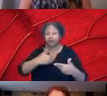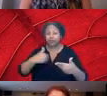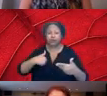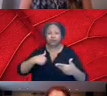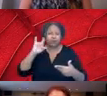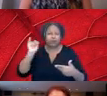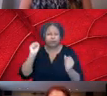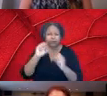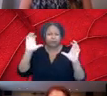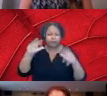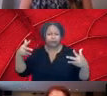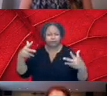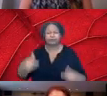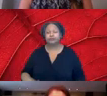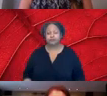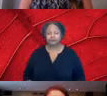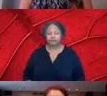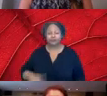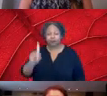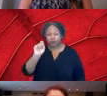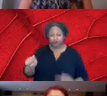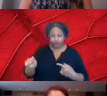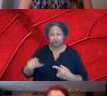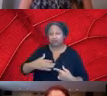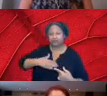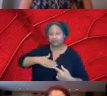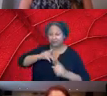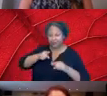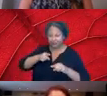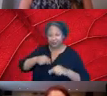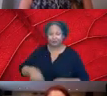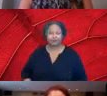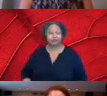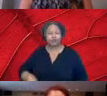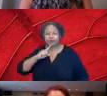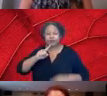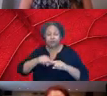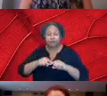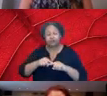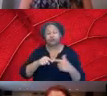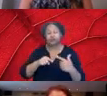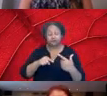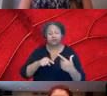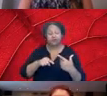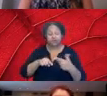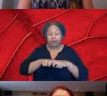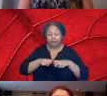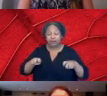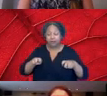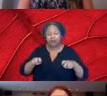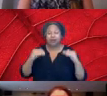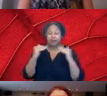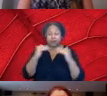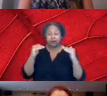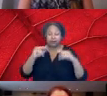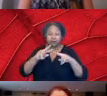answer is, this will largely be determined by the award's peer assessment panel.